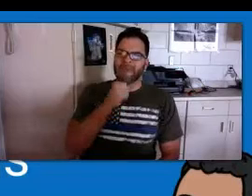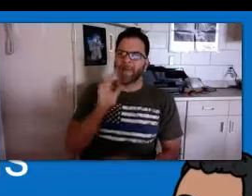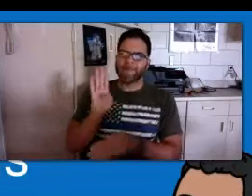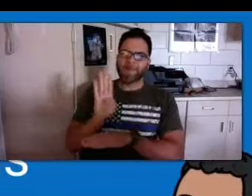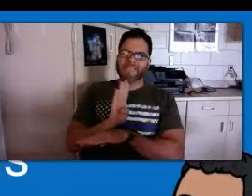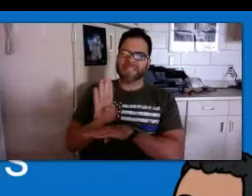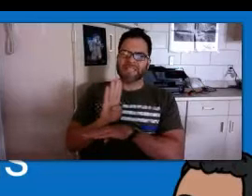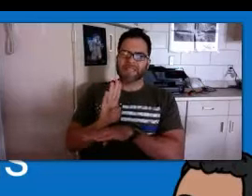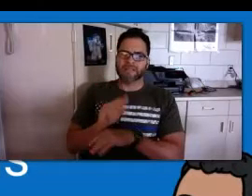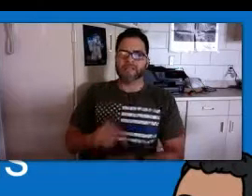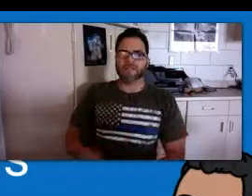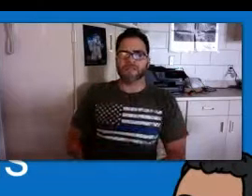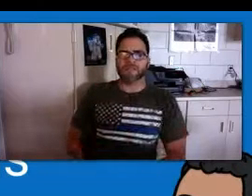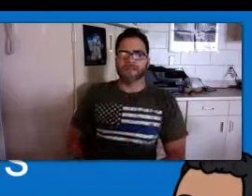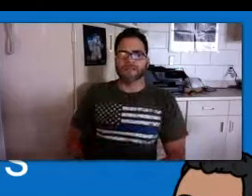I'm not busy.